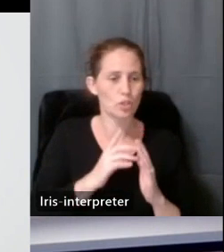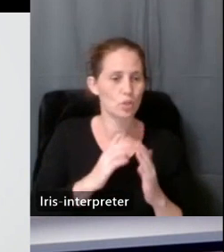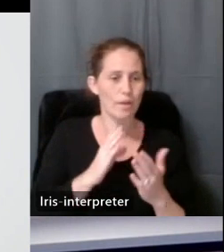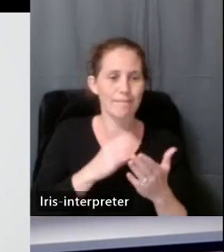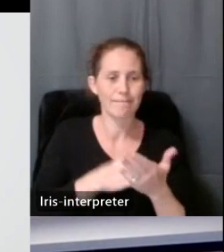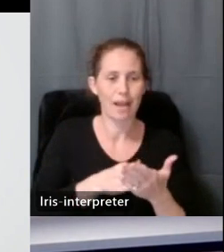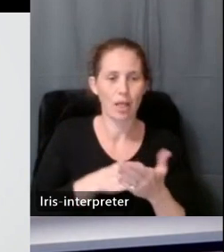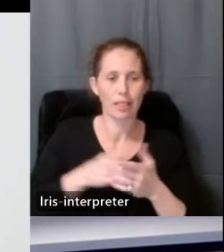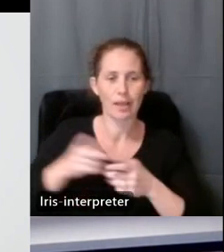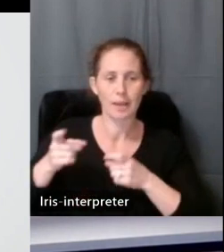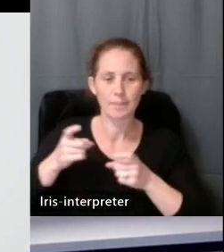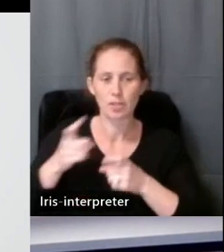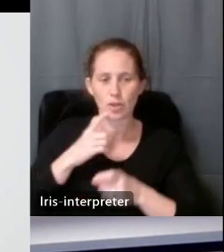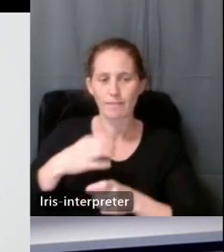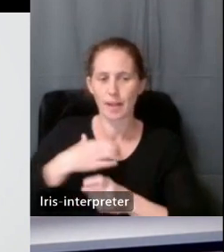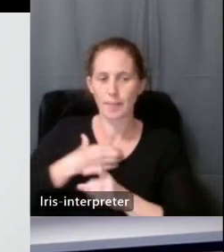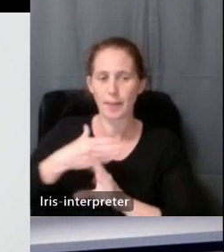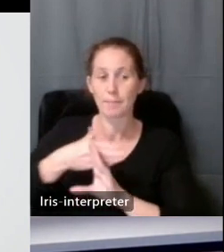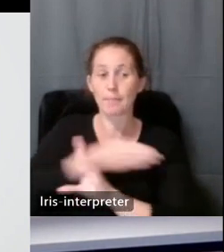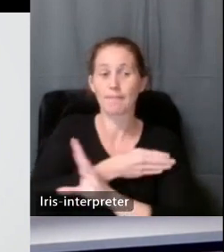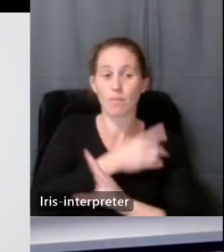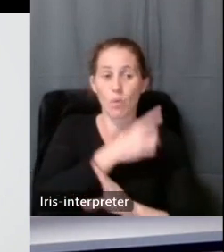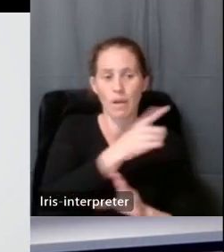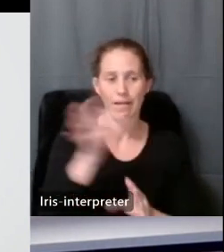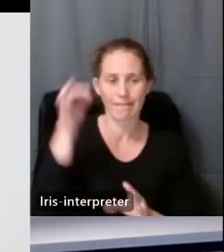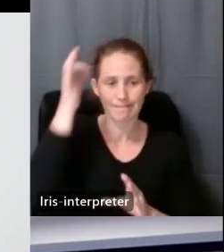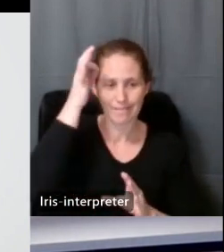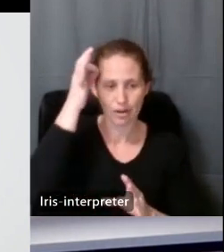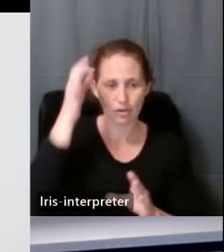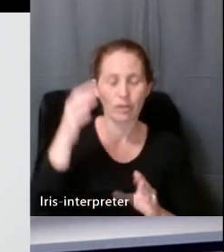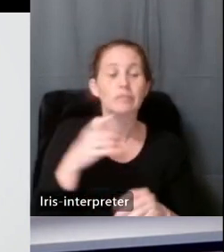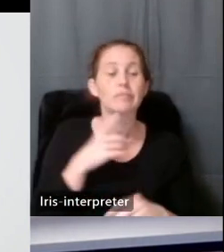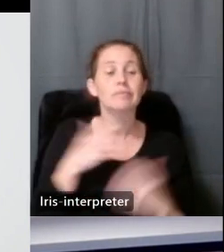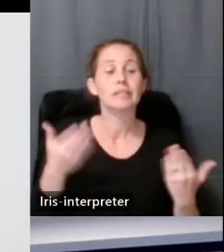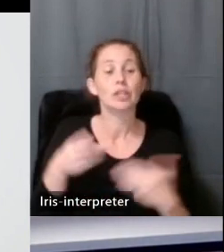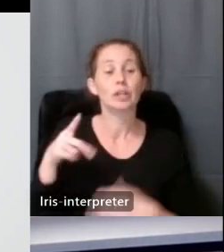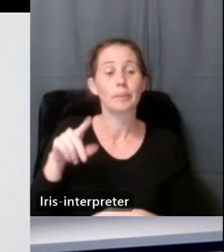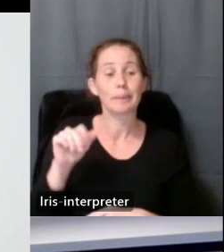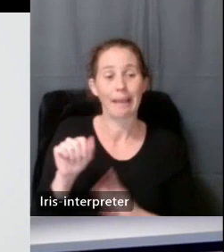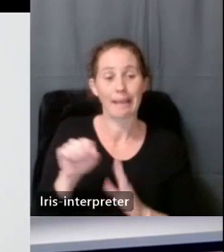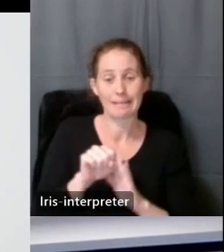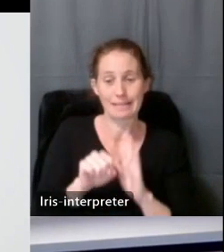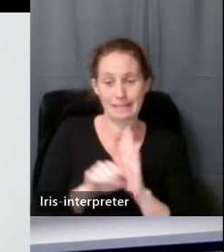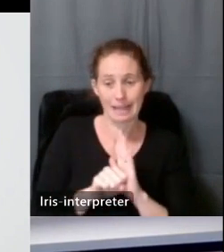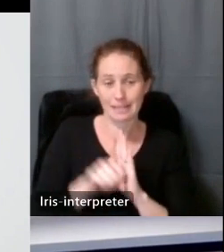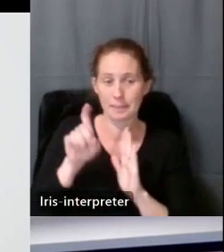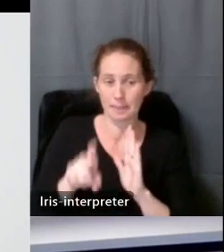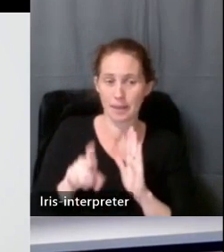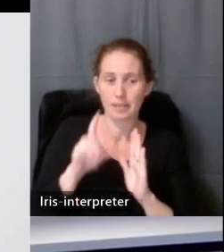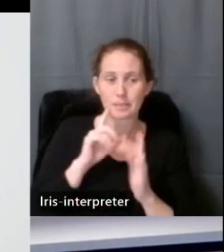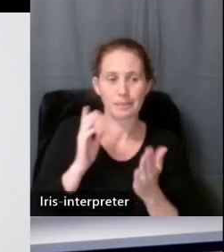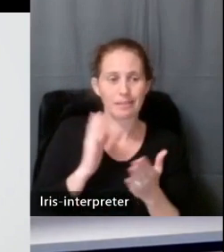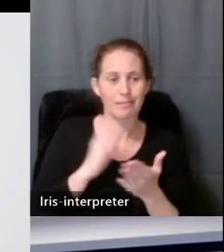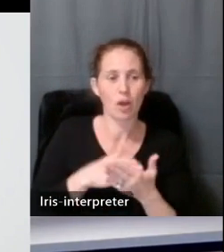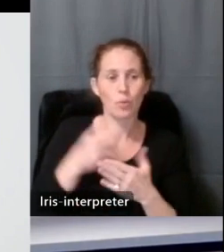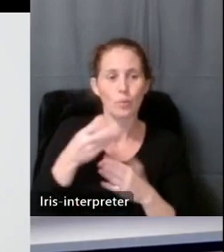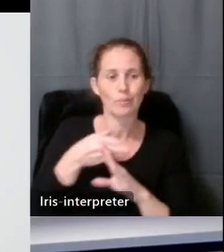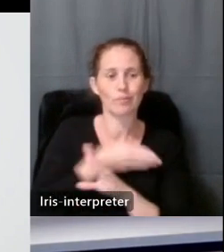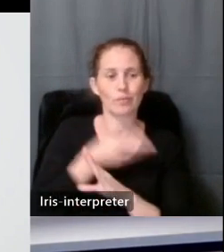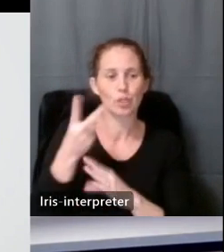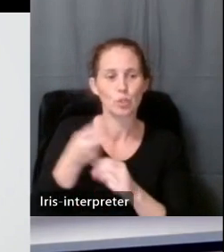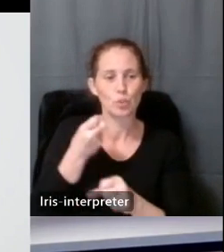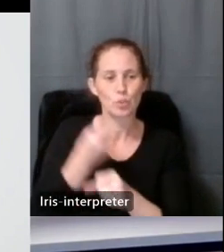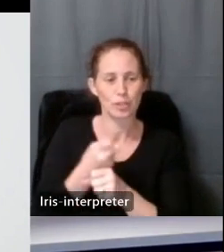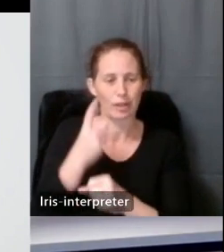an administrative complaint before doing so. In Pennsylvania, such complaints must be filed within 2 years of